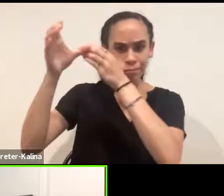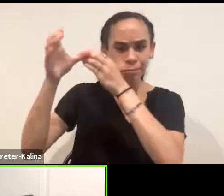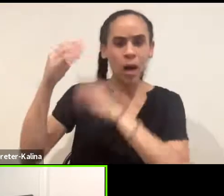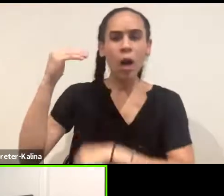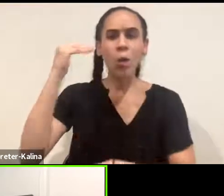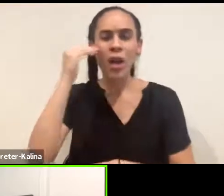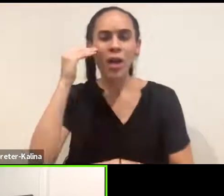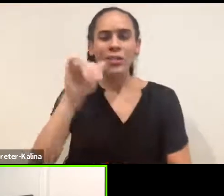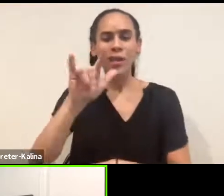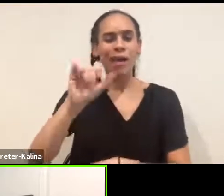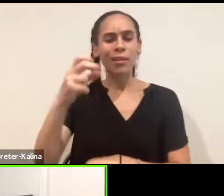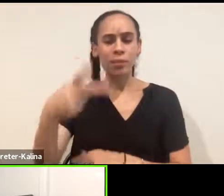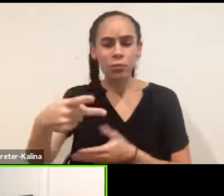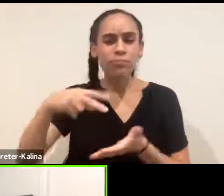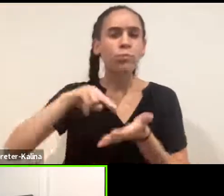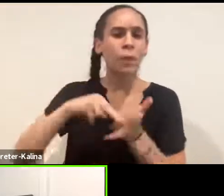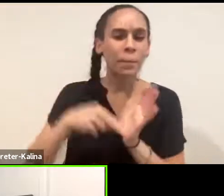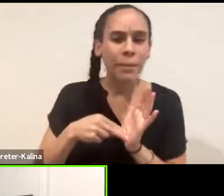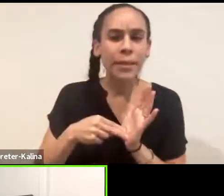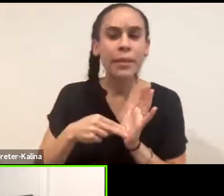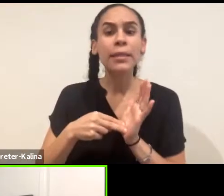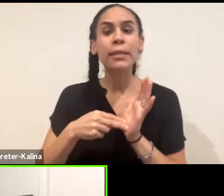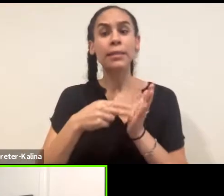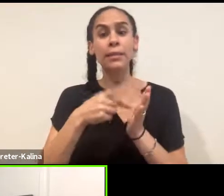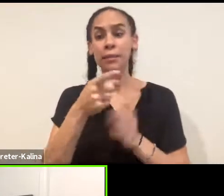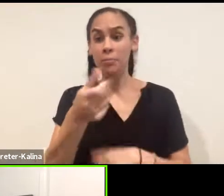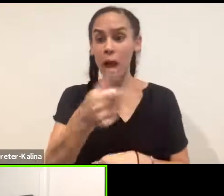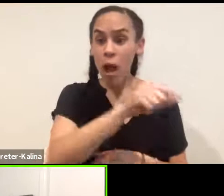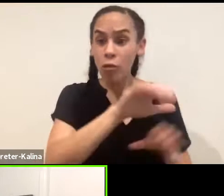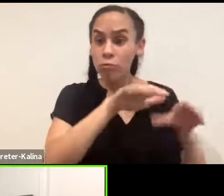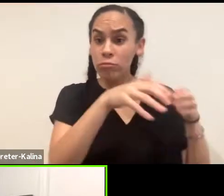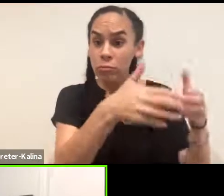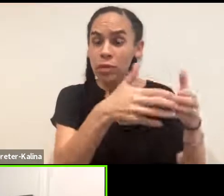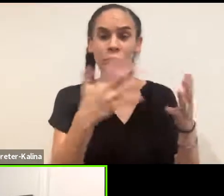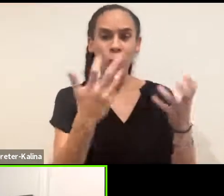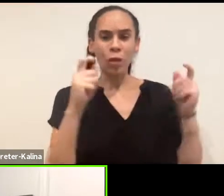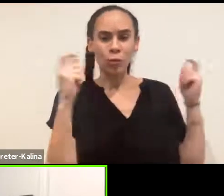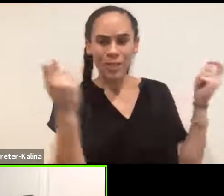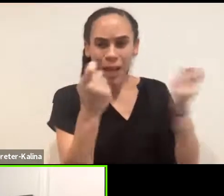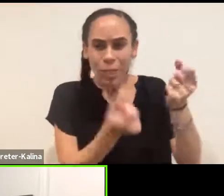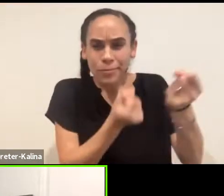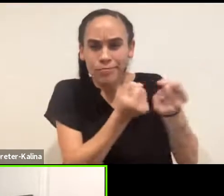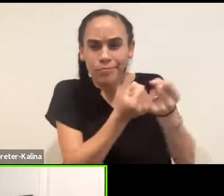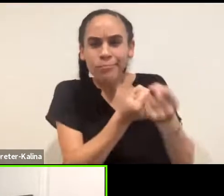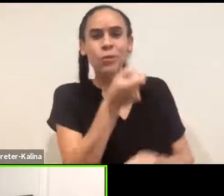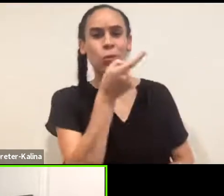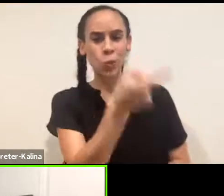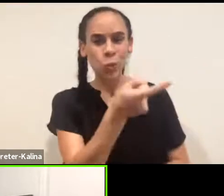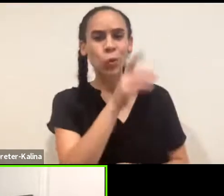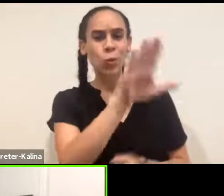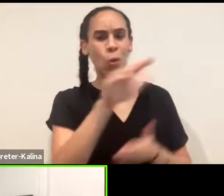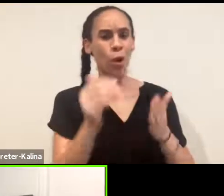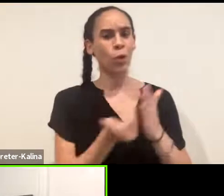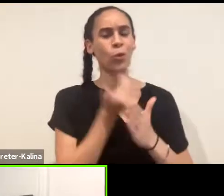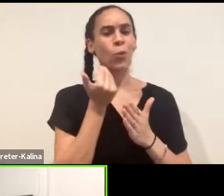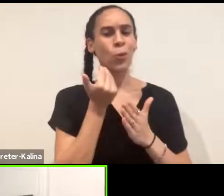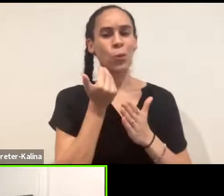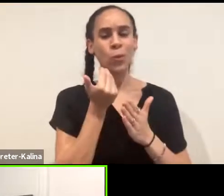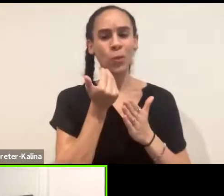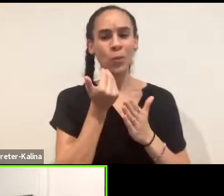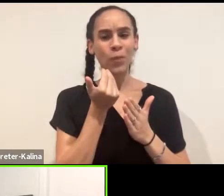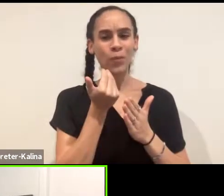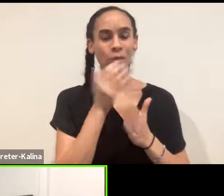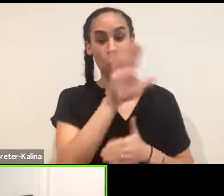what allyship is. Others on joining us today to celebrate you and your book may be newer in their journeys in